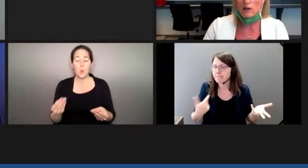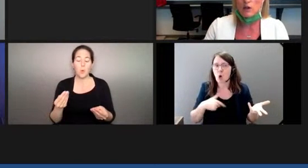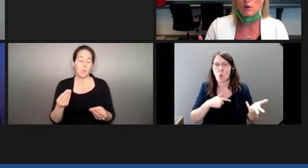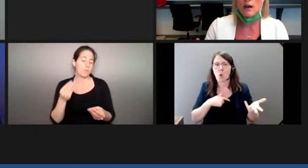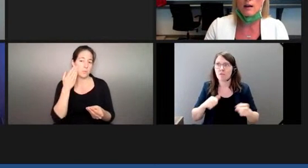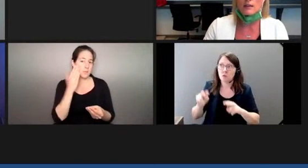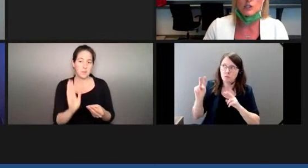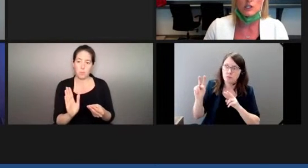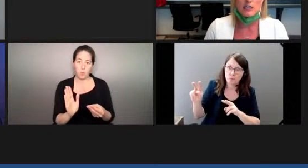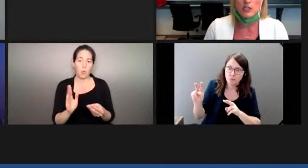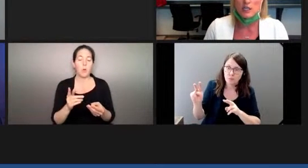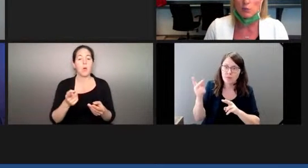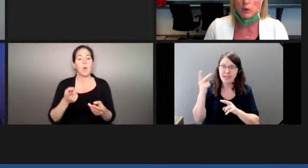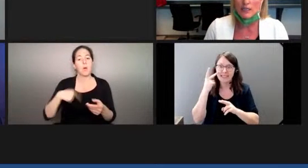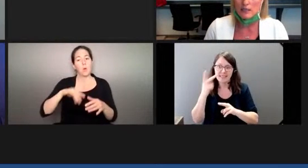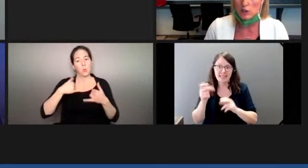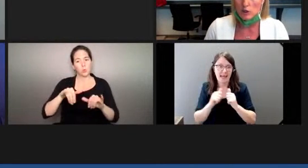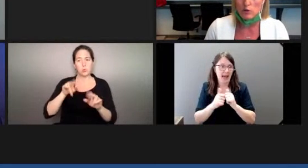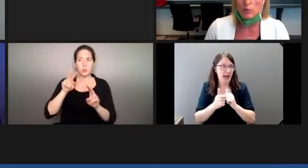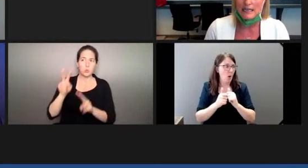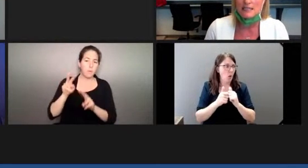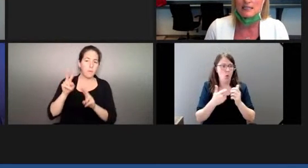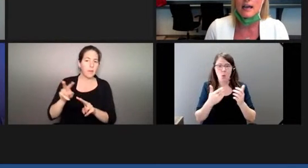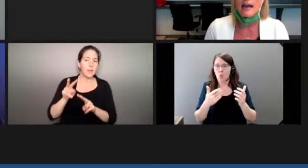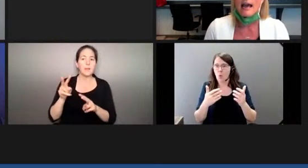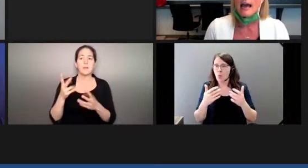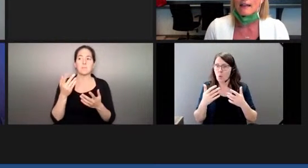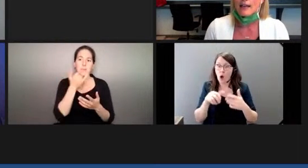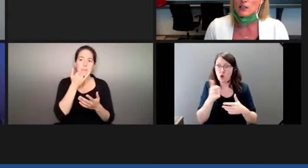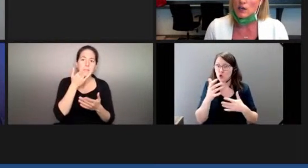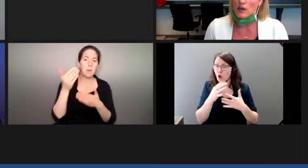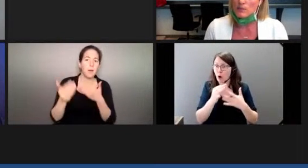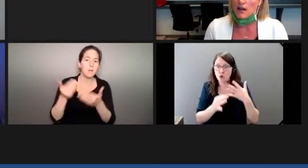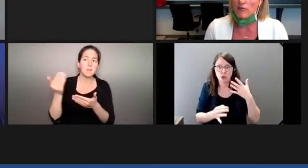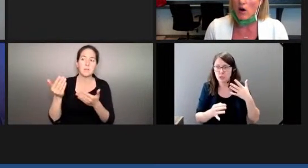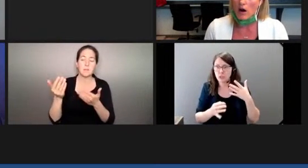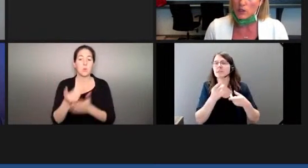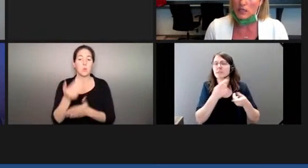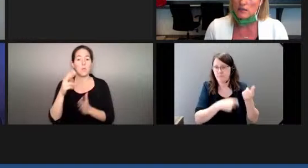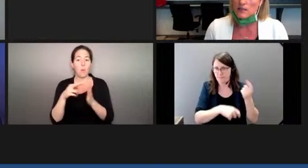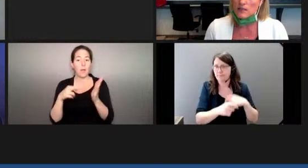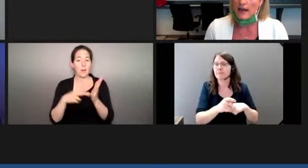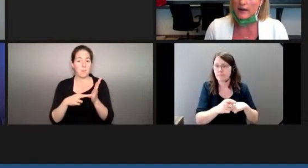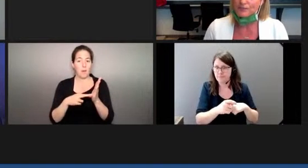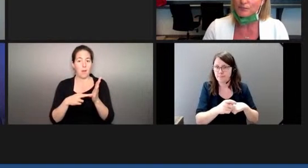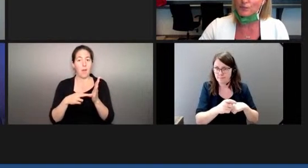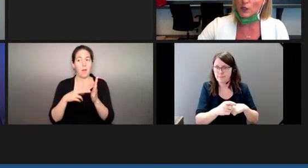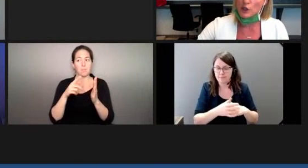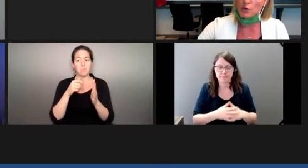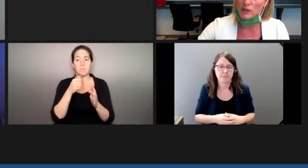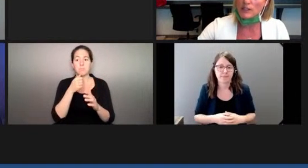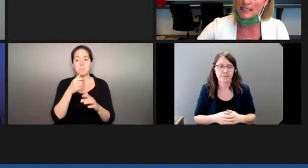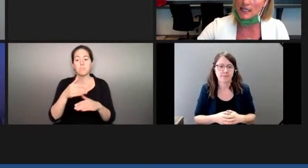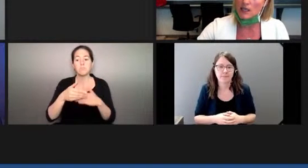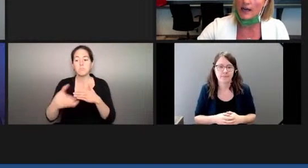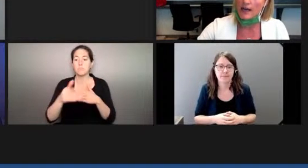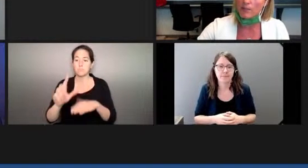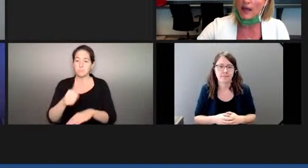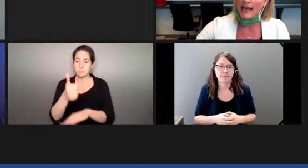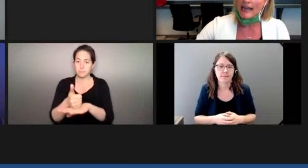that new legislation is put into place. And then in terms of options, you will